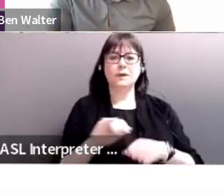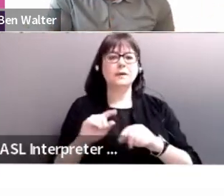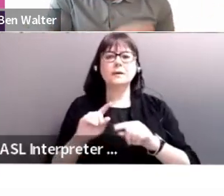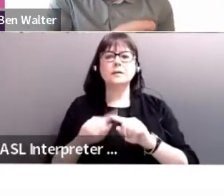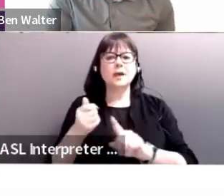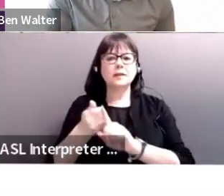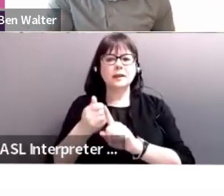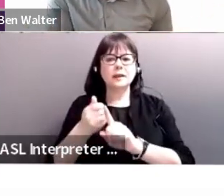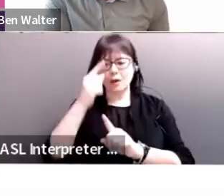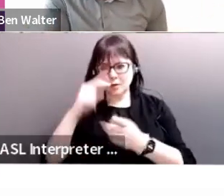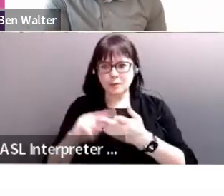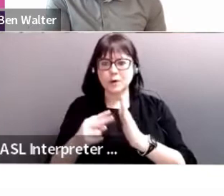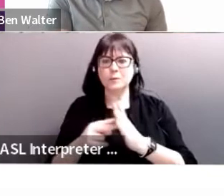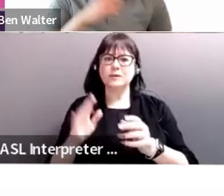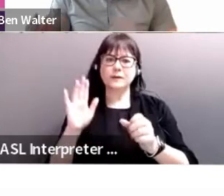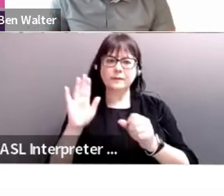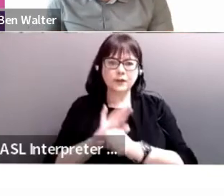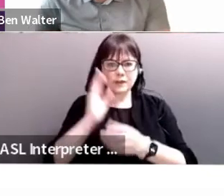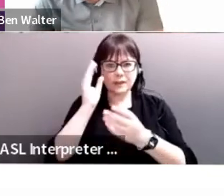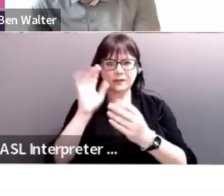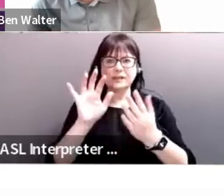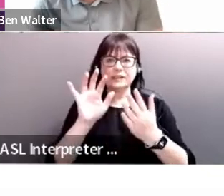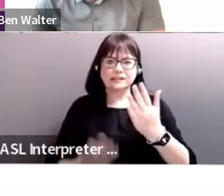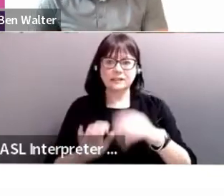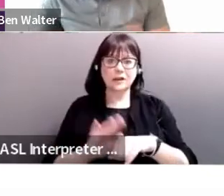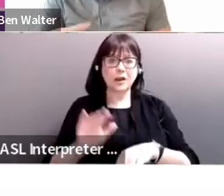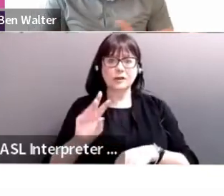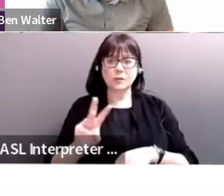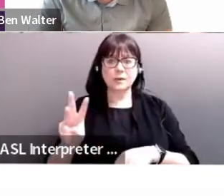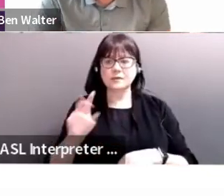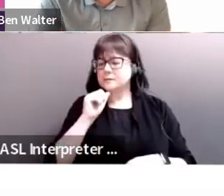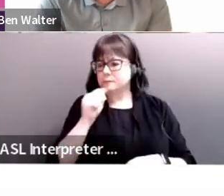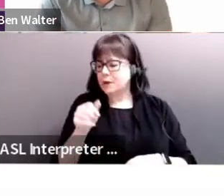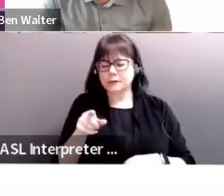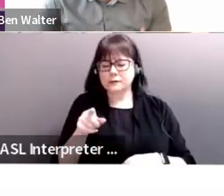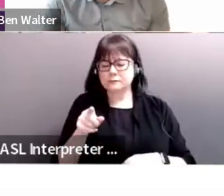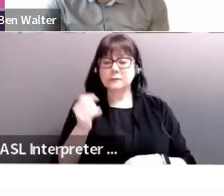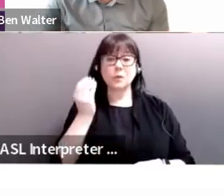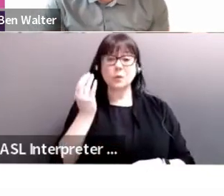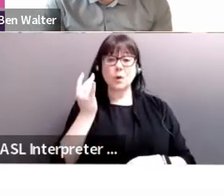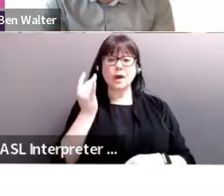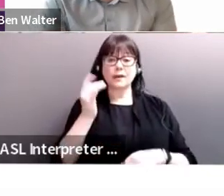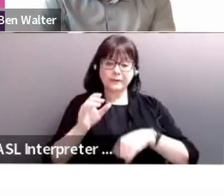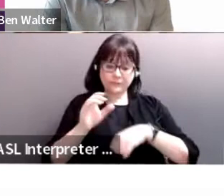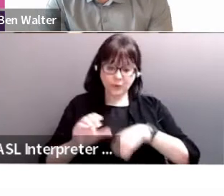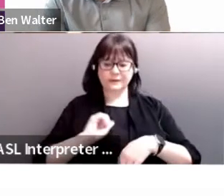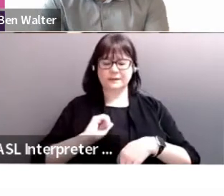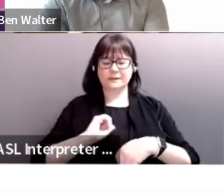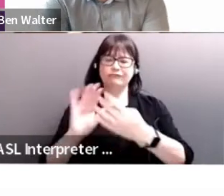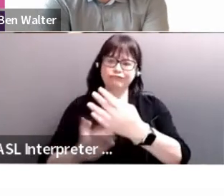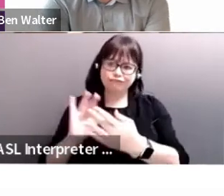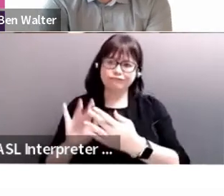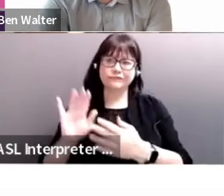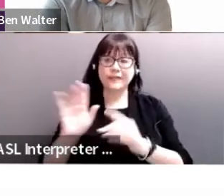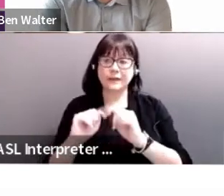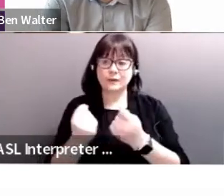put all of the information on their programs on their website. Now, that's in order to get you to connect with their team. Now, the thing is that makes